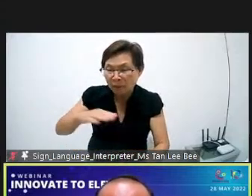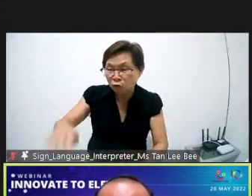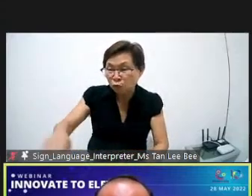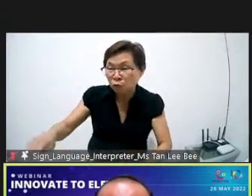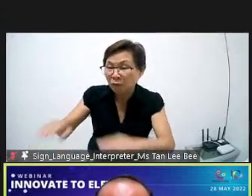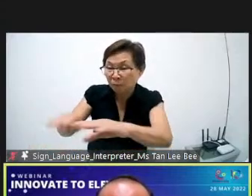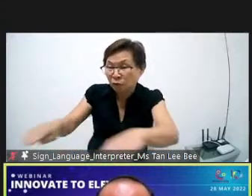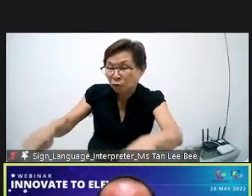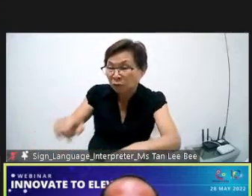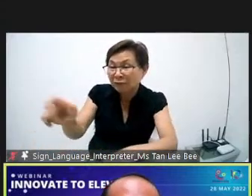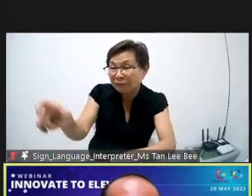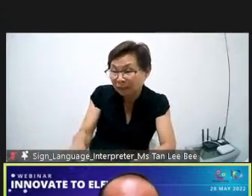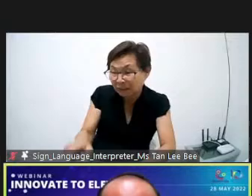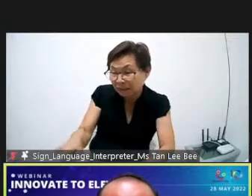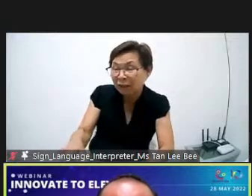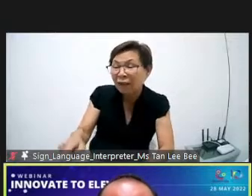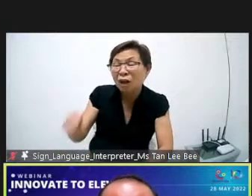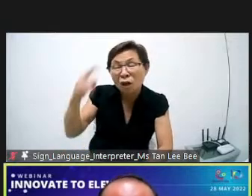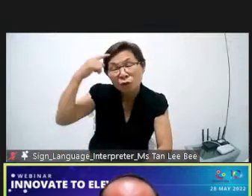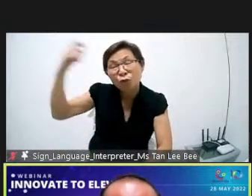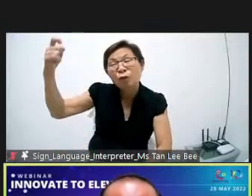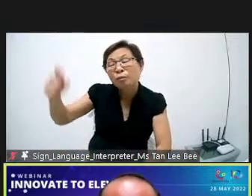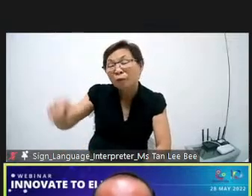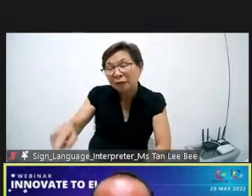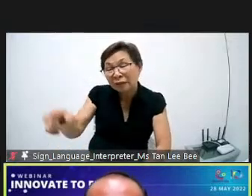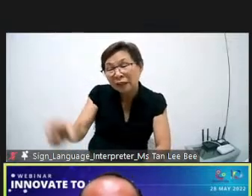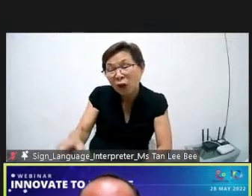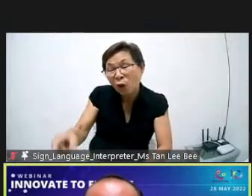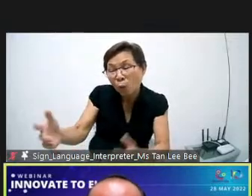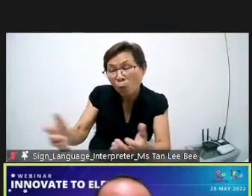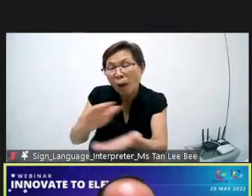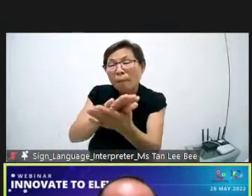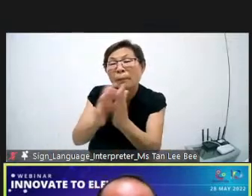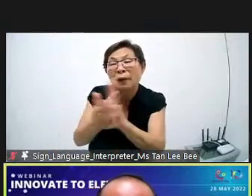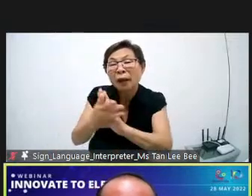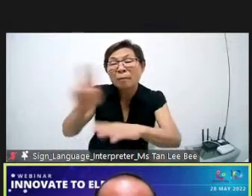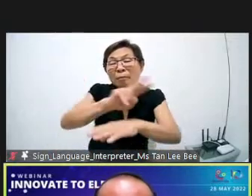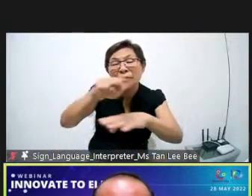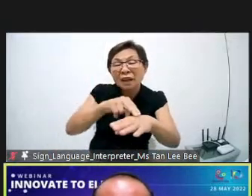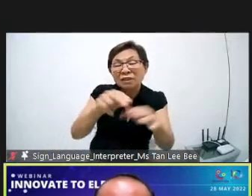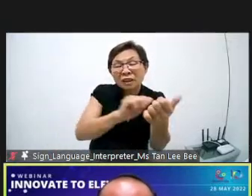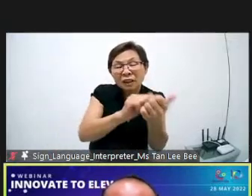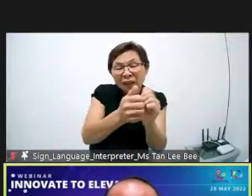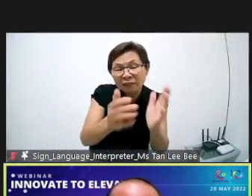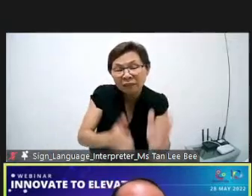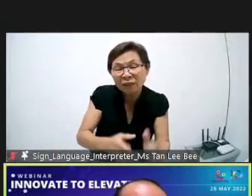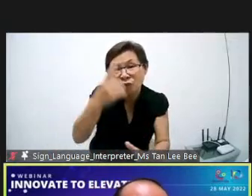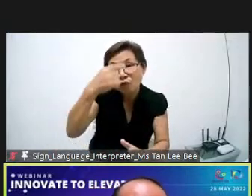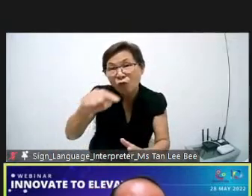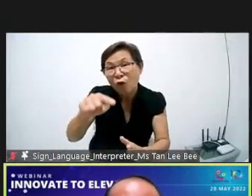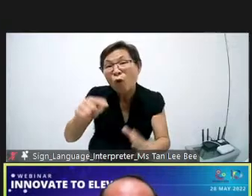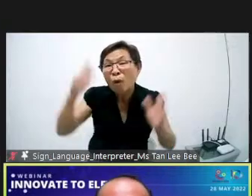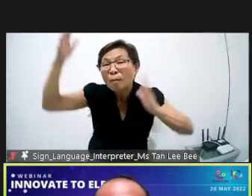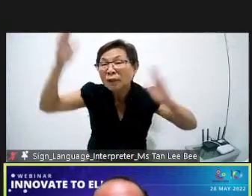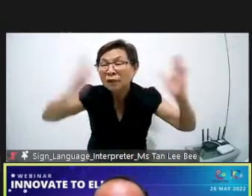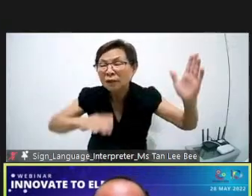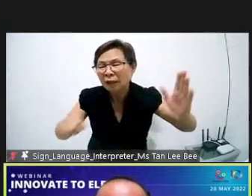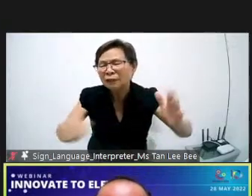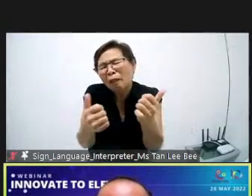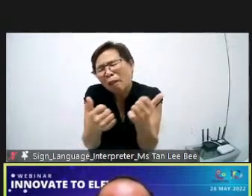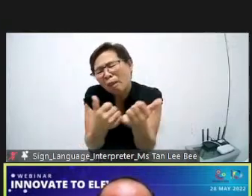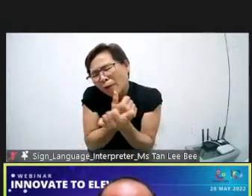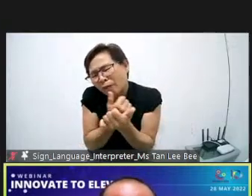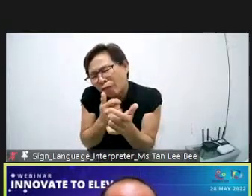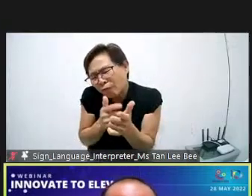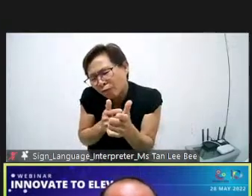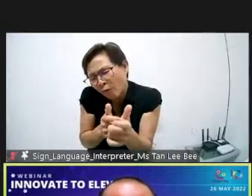is to become a national athlete for Malaysia. She hardly training with me every day, and she loves to run.